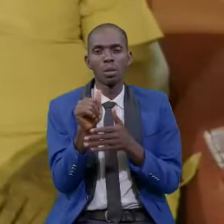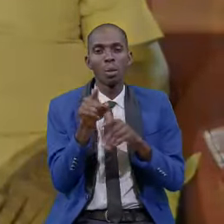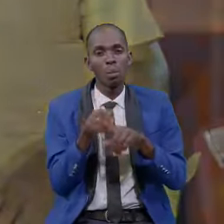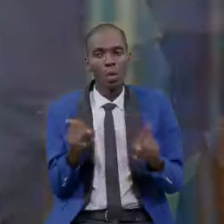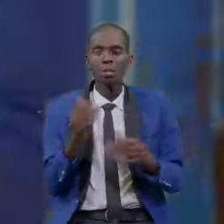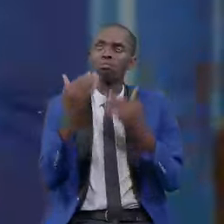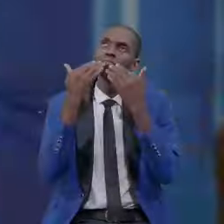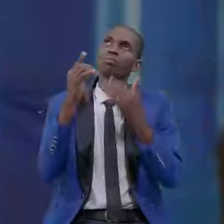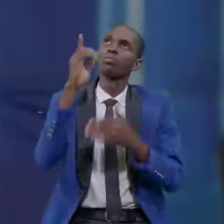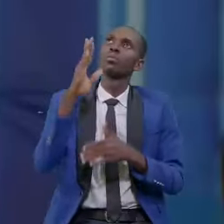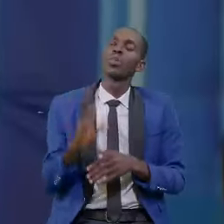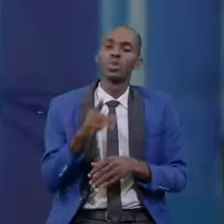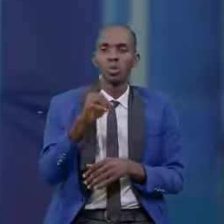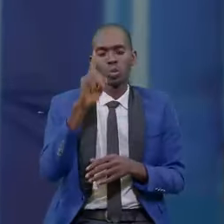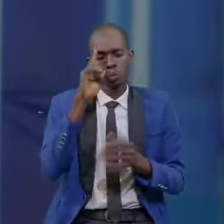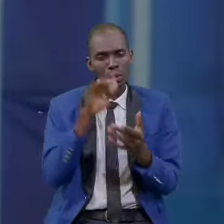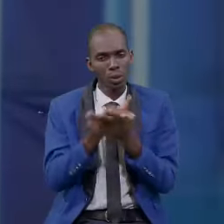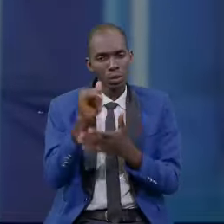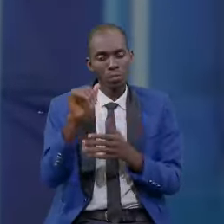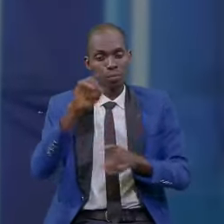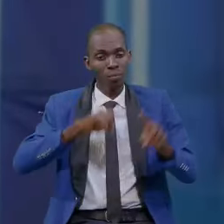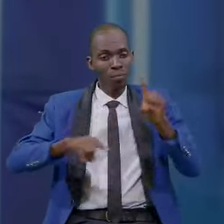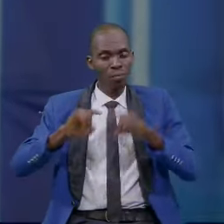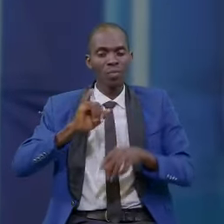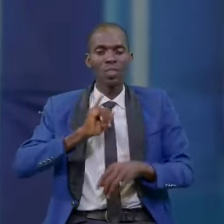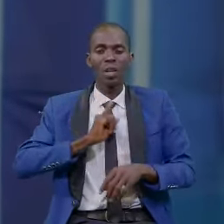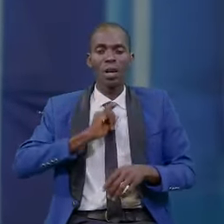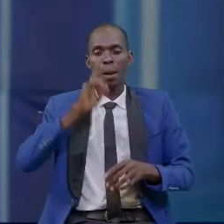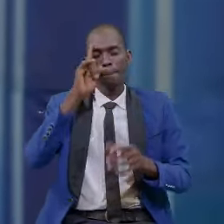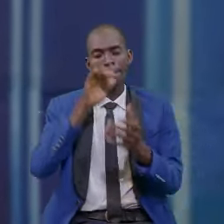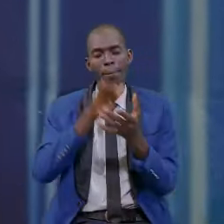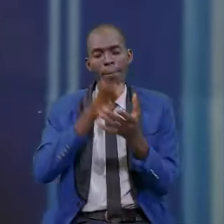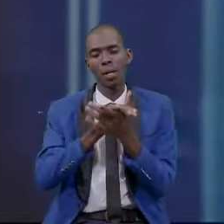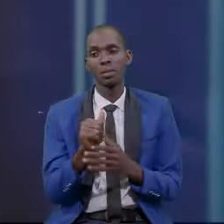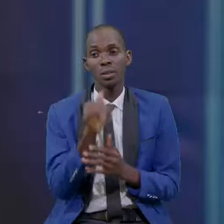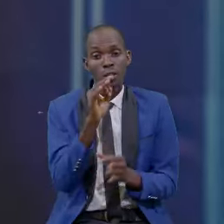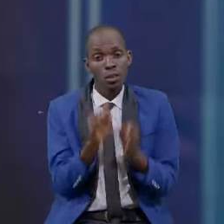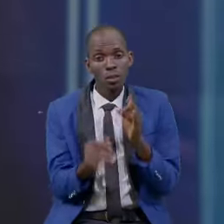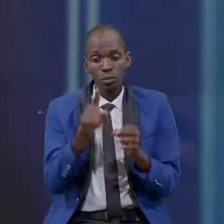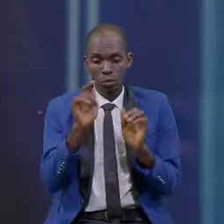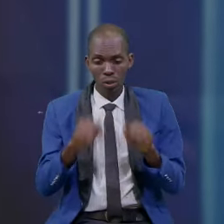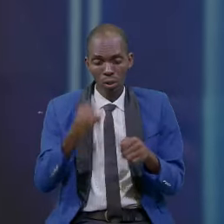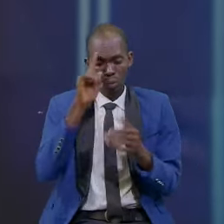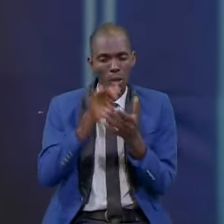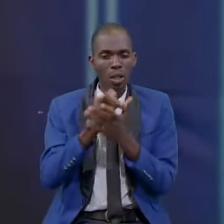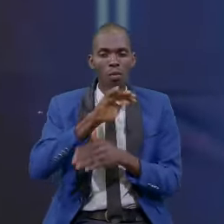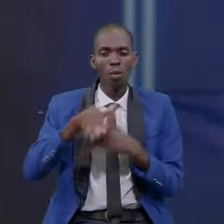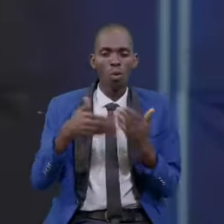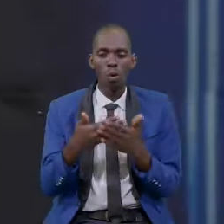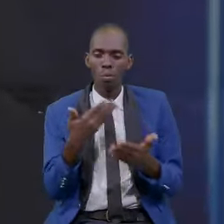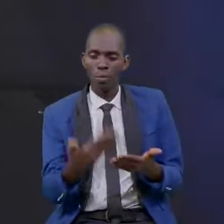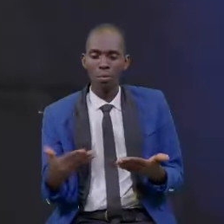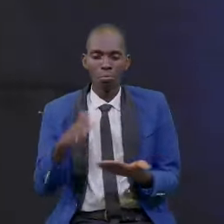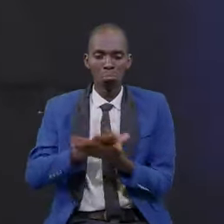I believe. If thou canst believe, all things are possible to him,